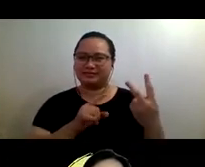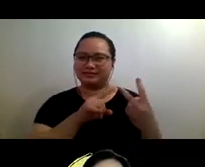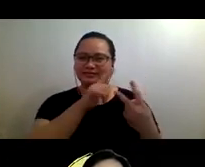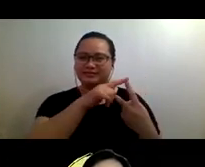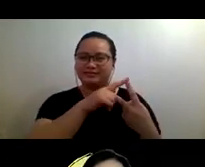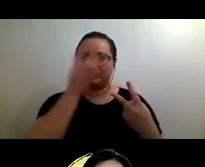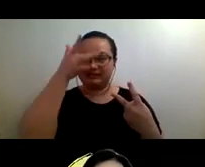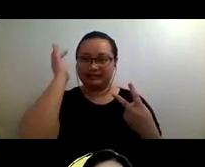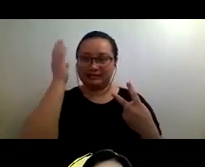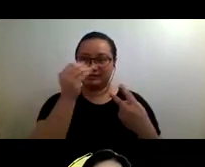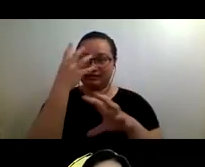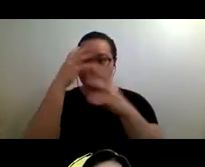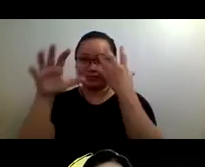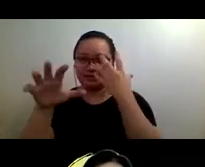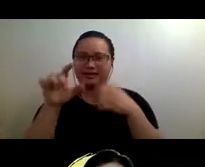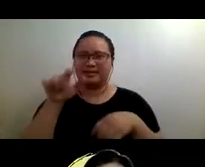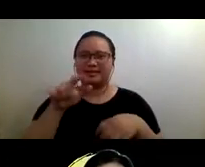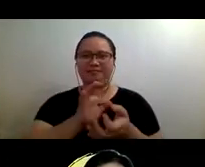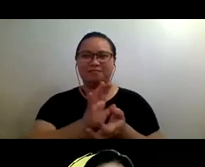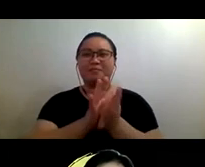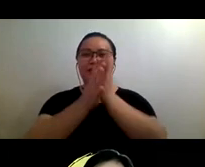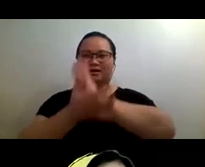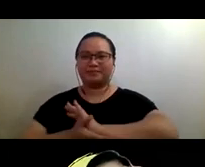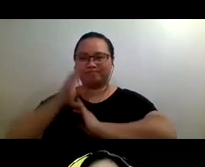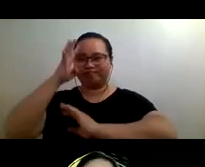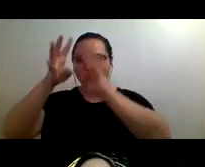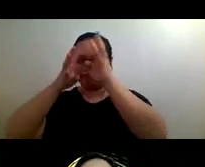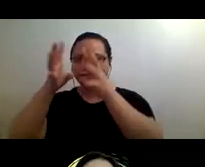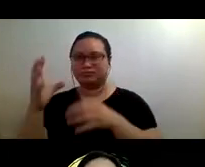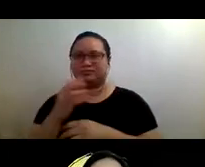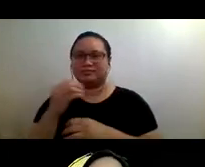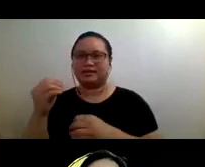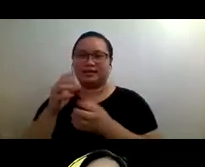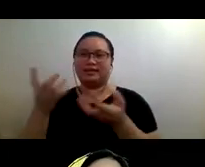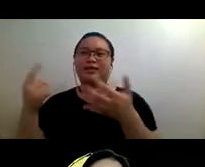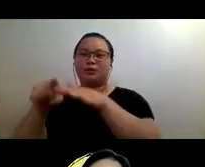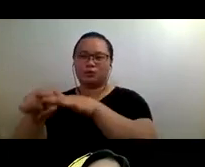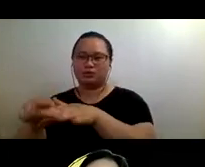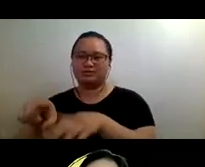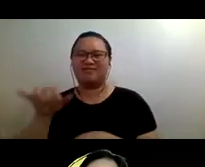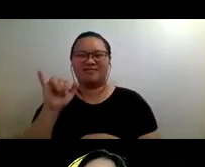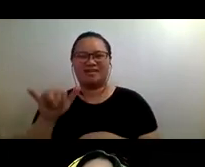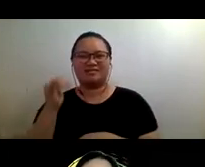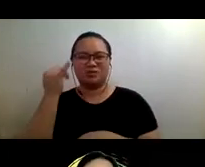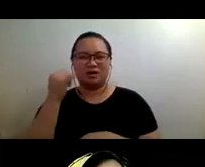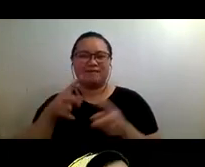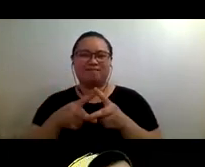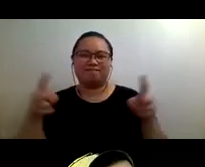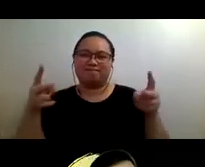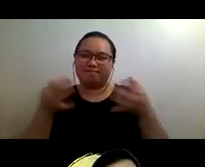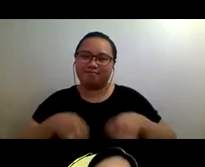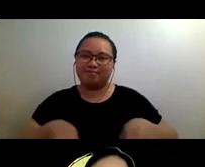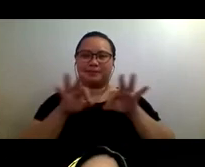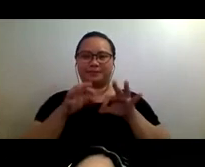two key elements para maging innovative and inclusive kay. So, sobrang important nito para sa amin.